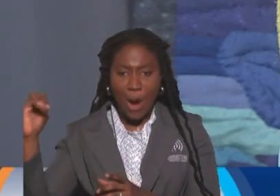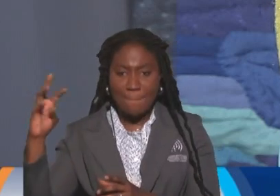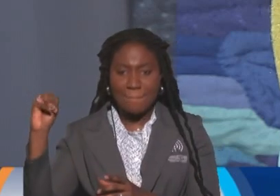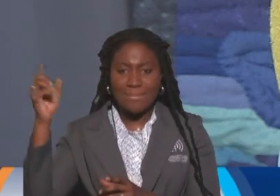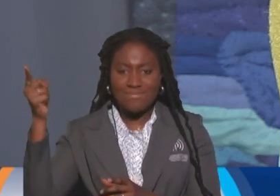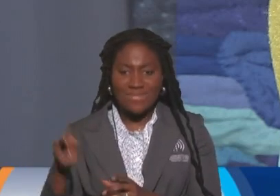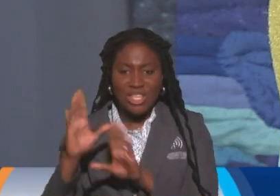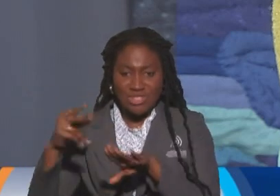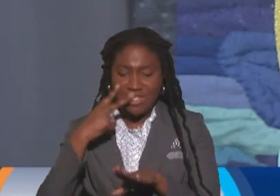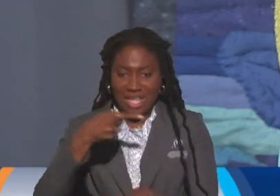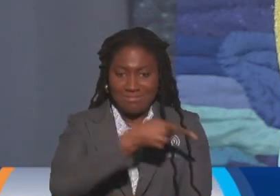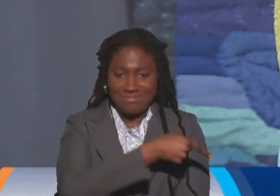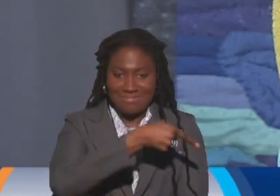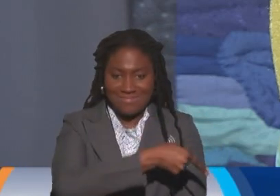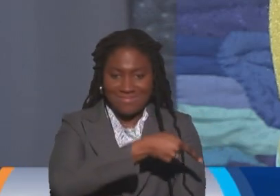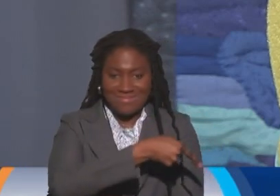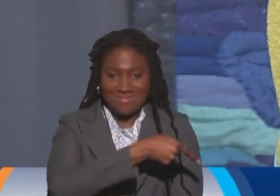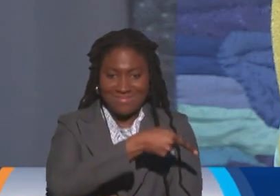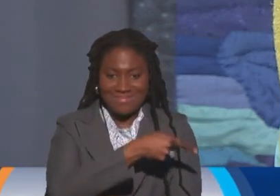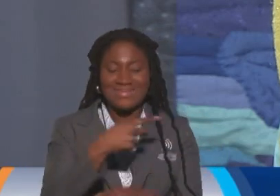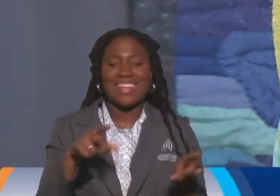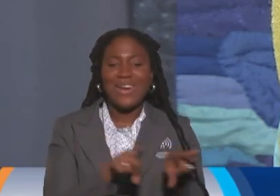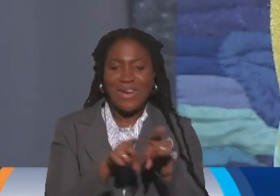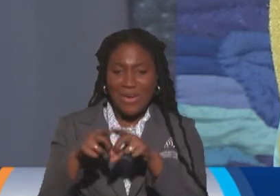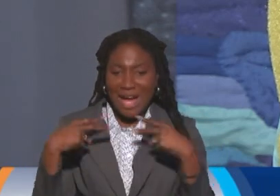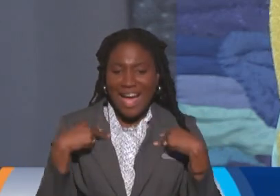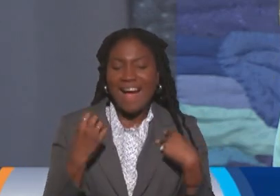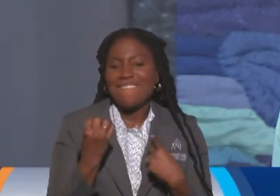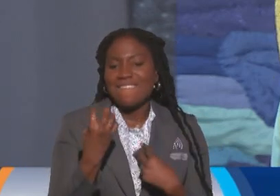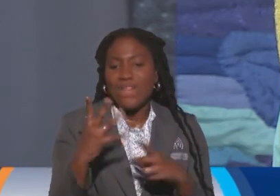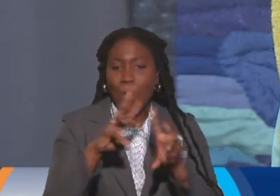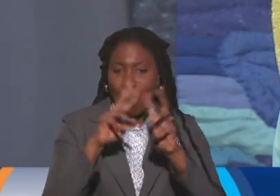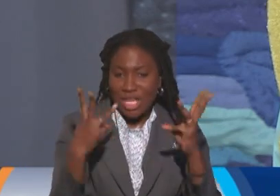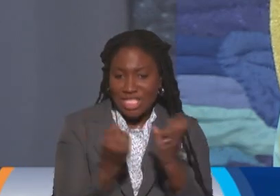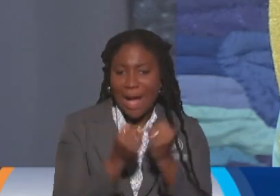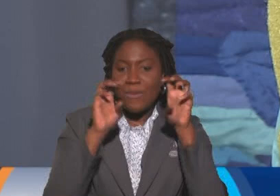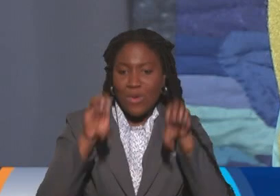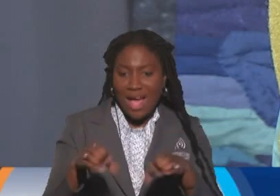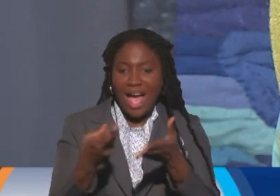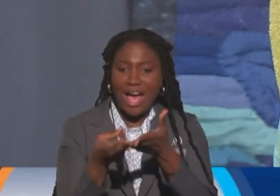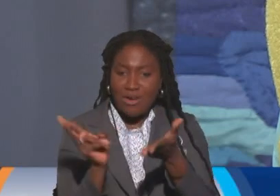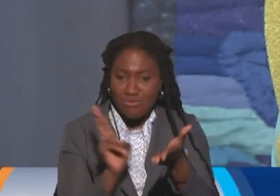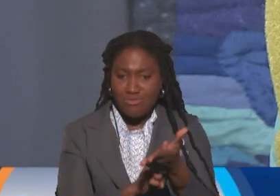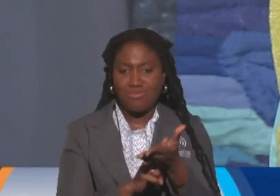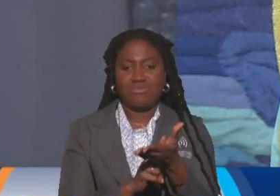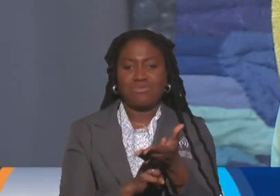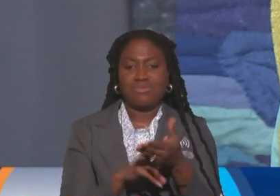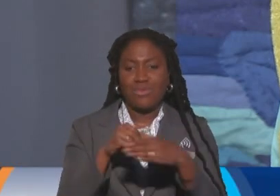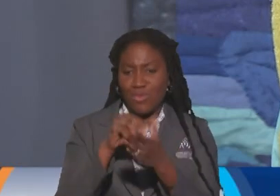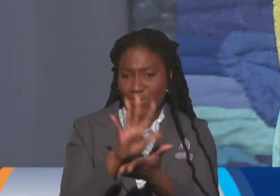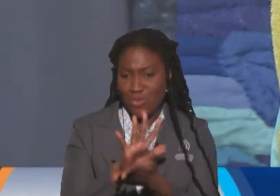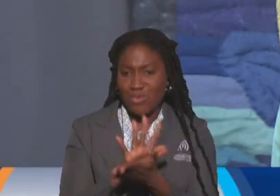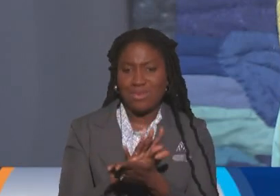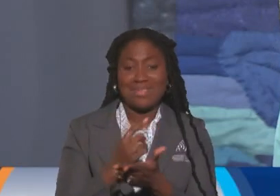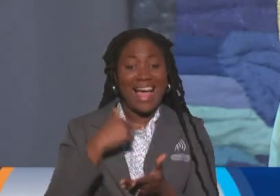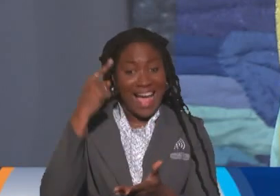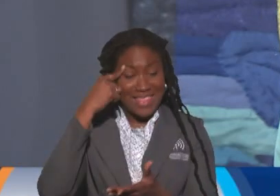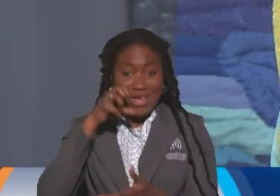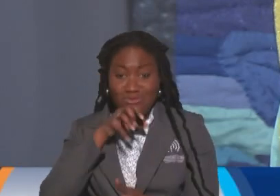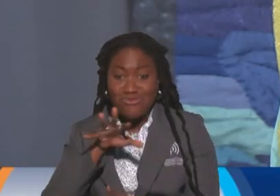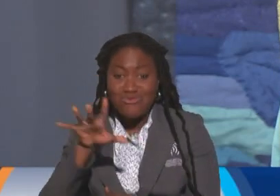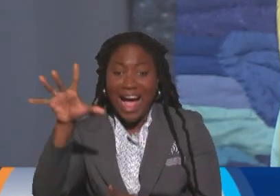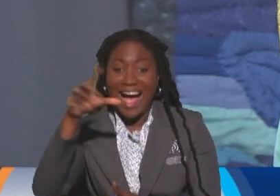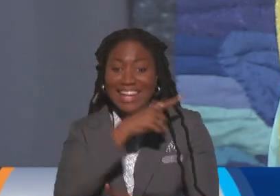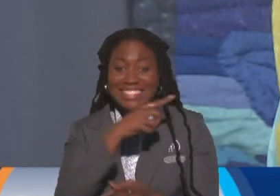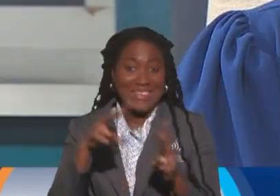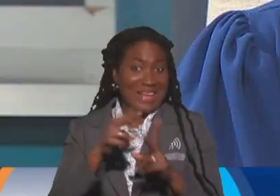bocaslitfest.com/children and just check us out. There's a few workshops that you can register for. So please register your children or your schools. I think Dragon Zelly got very excited